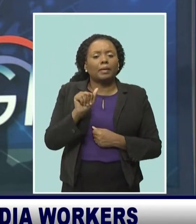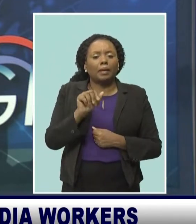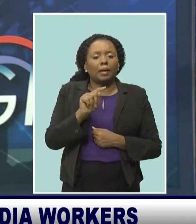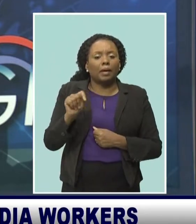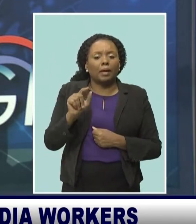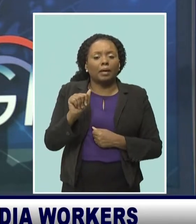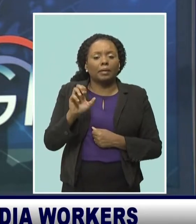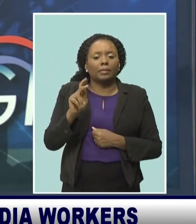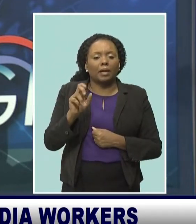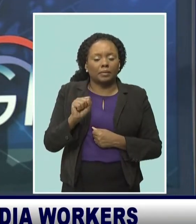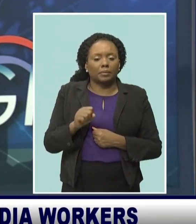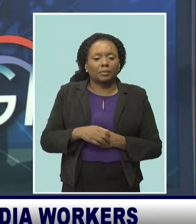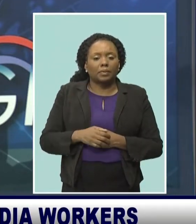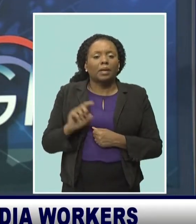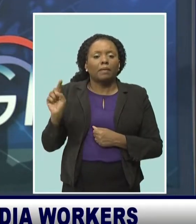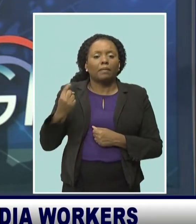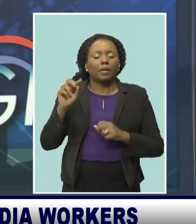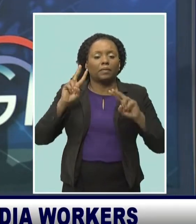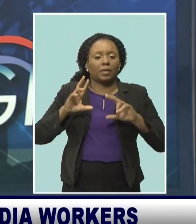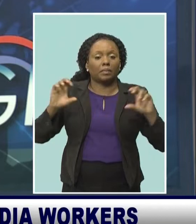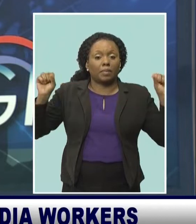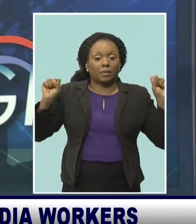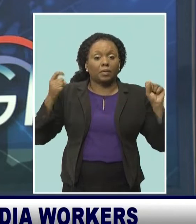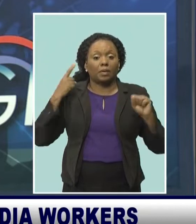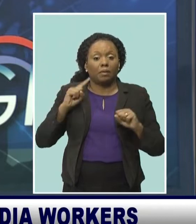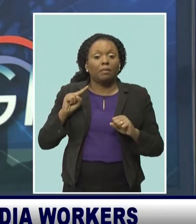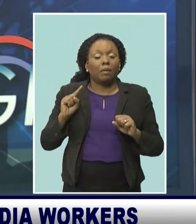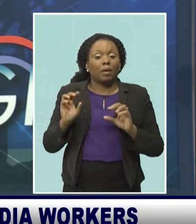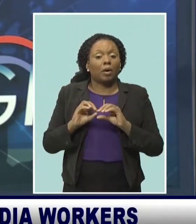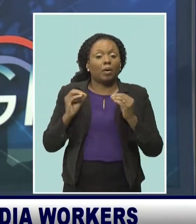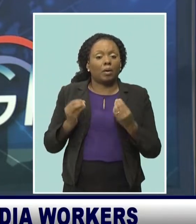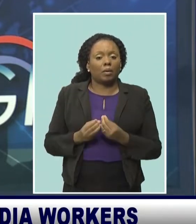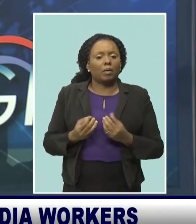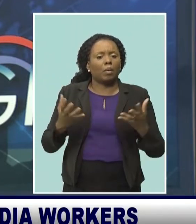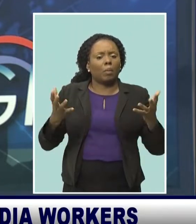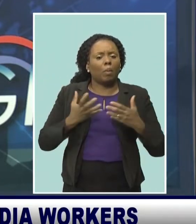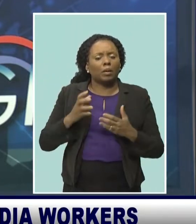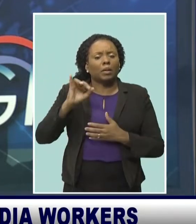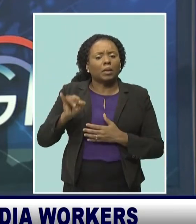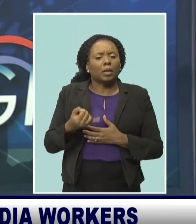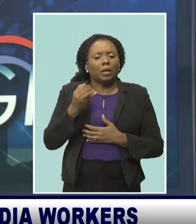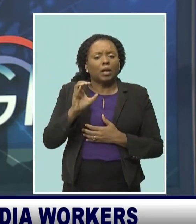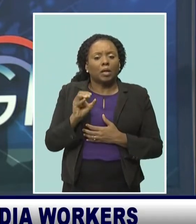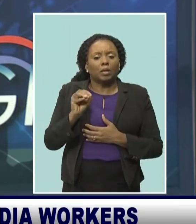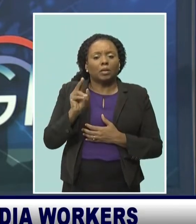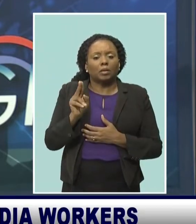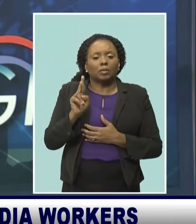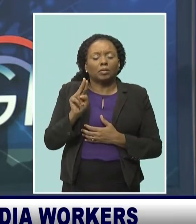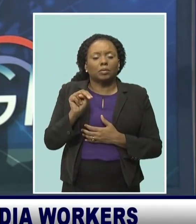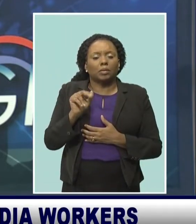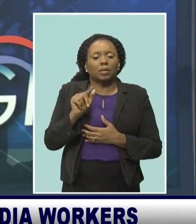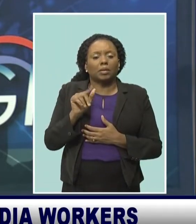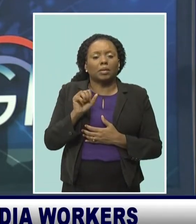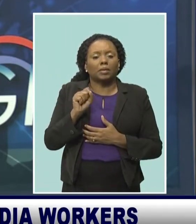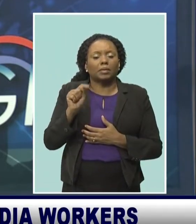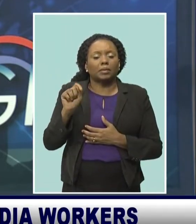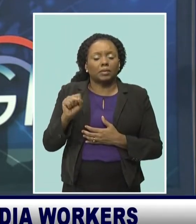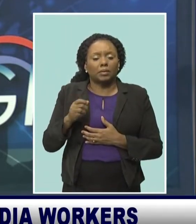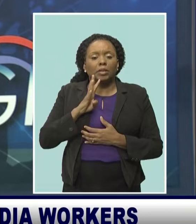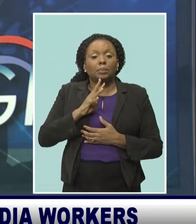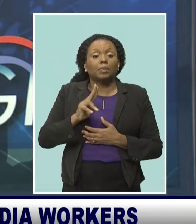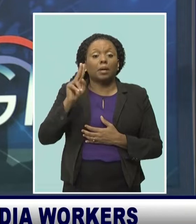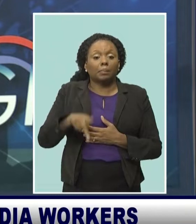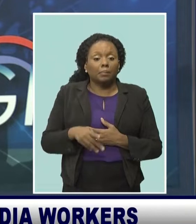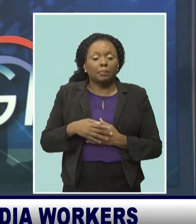of Caribbean Media Workers, Emmanuel Joseph, is calling on journalists to speak about these challenges to the profession. Mr. Joseph's message comes